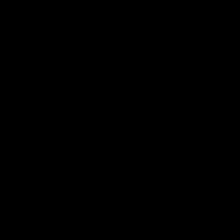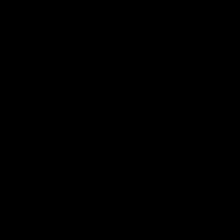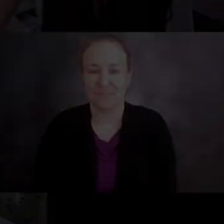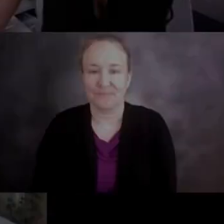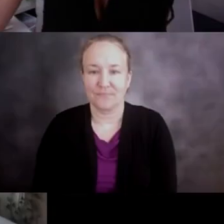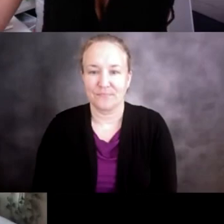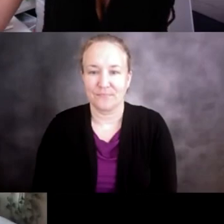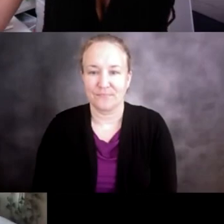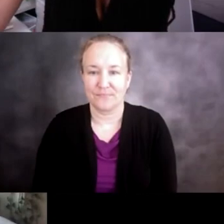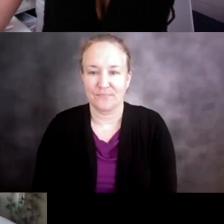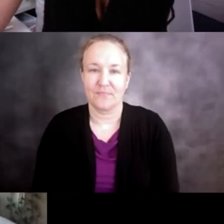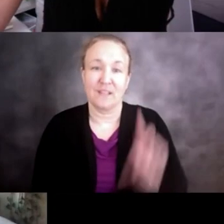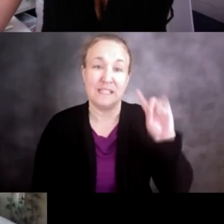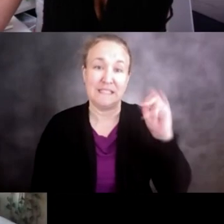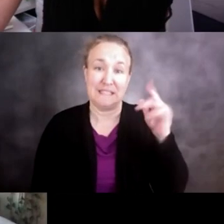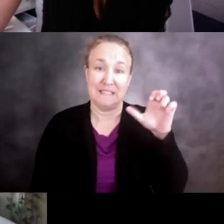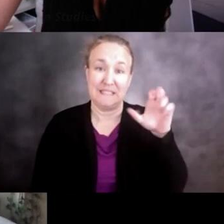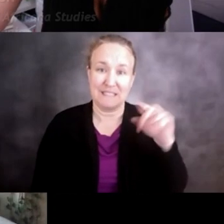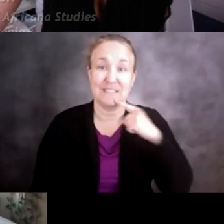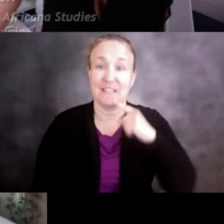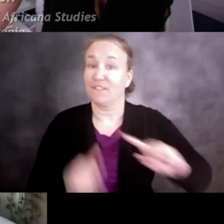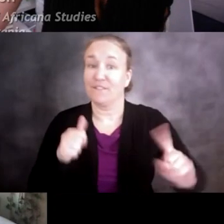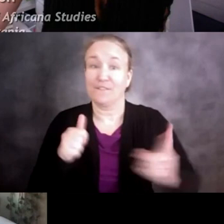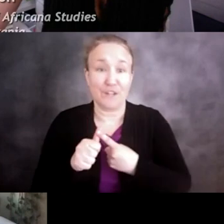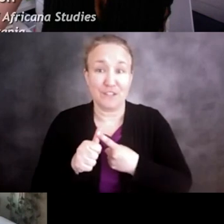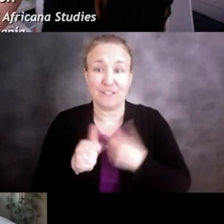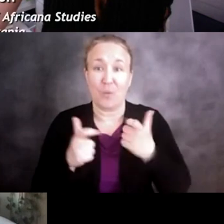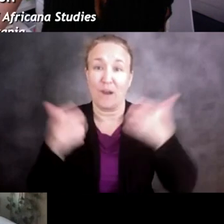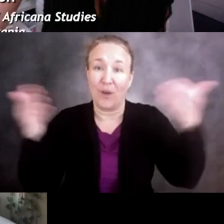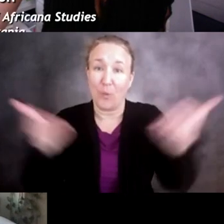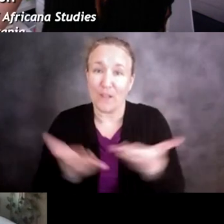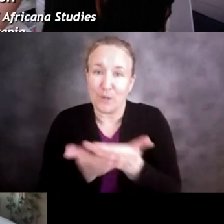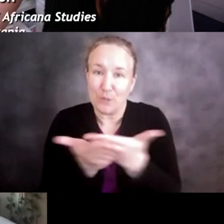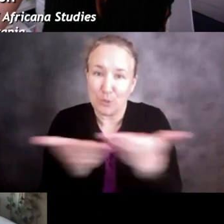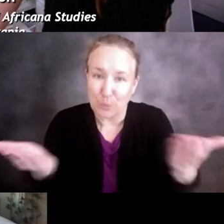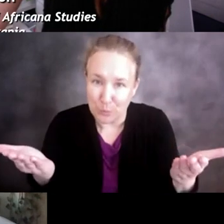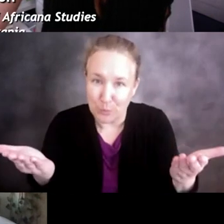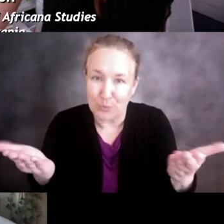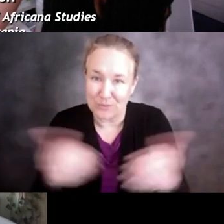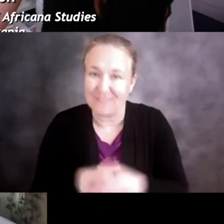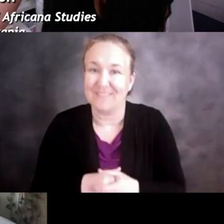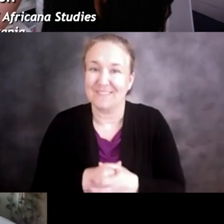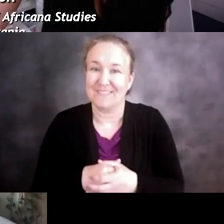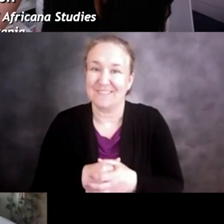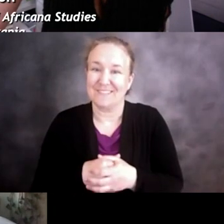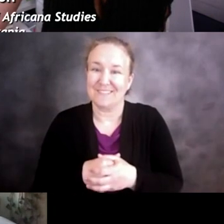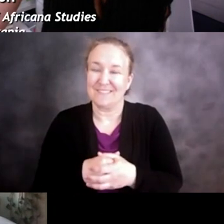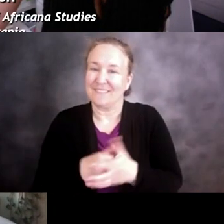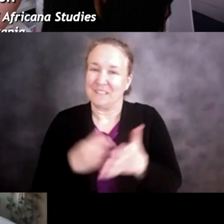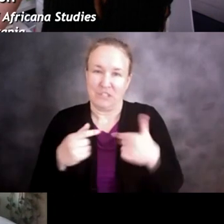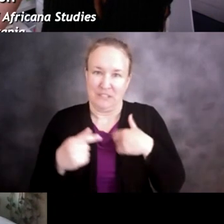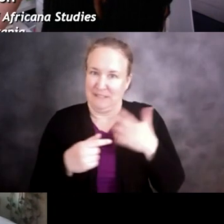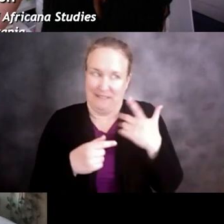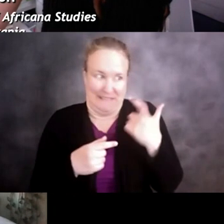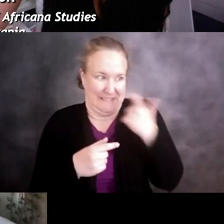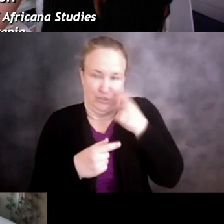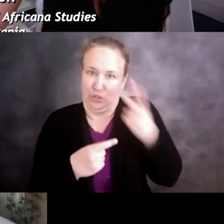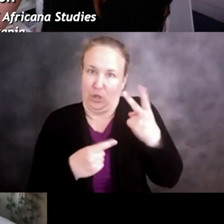I just wanted to first welcome everybody into this space that's adjacent to the very beautiful performance that we just